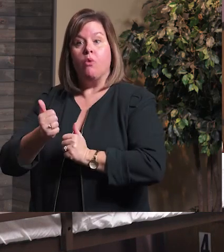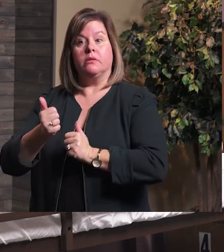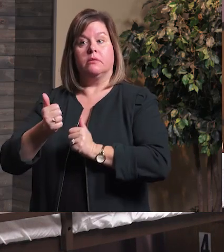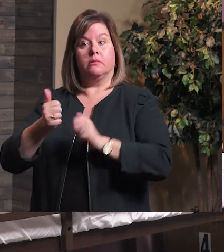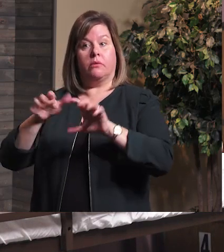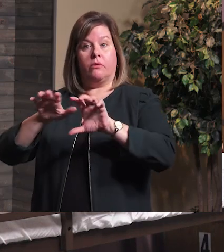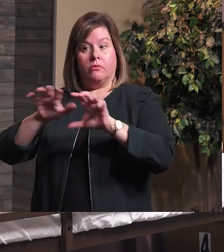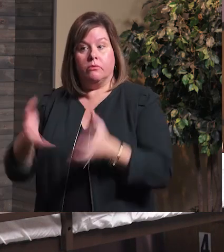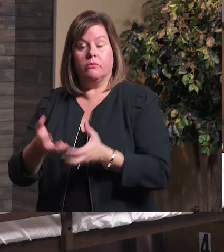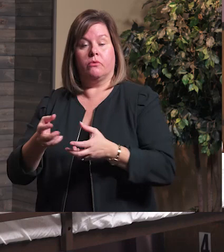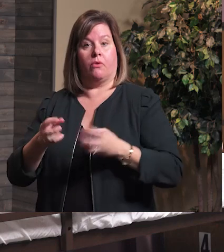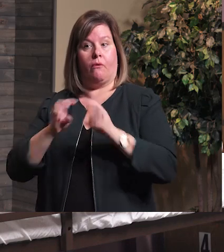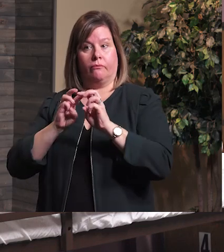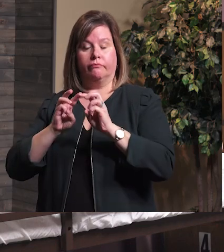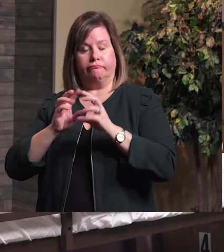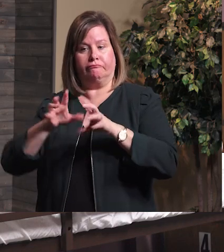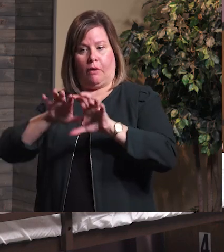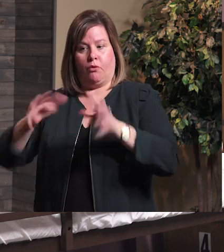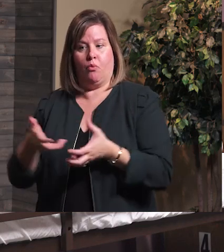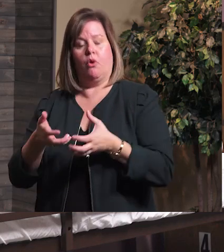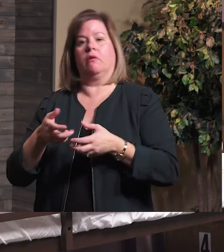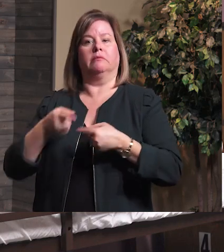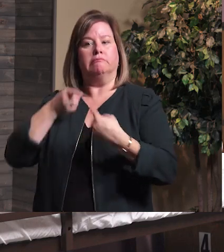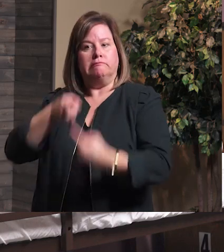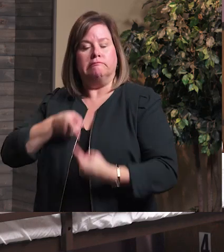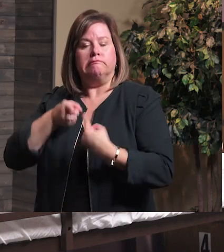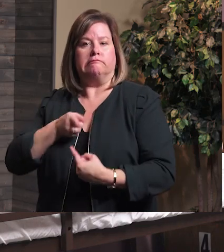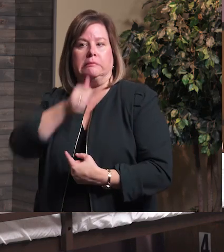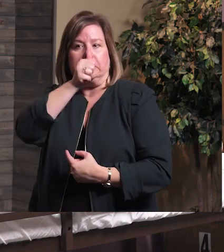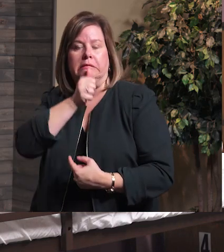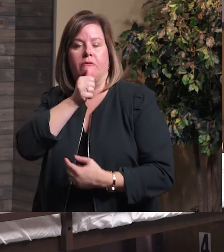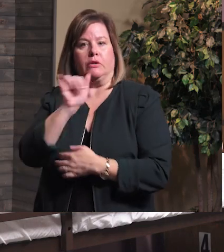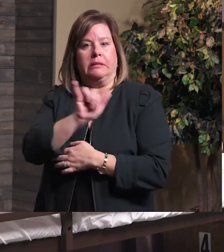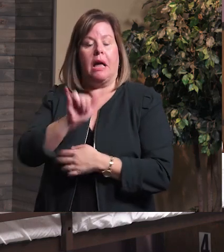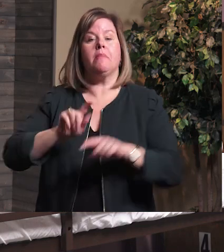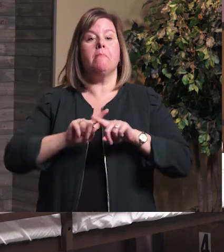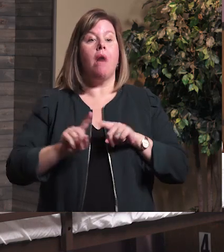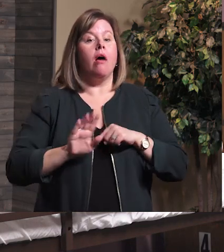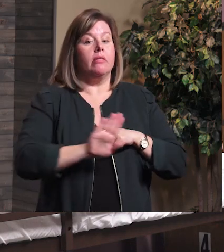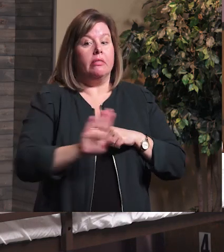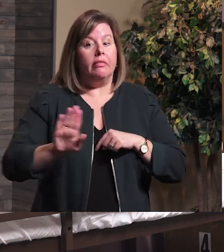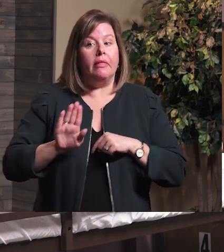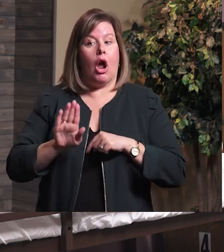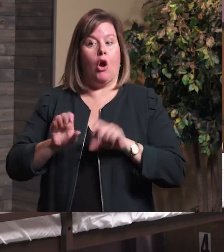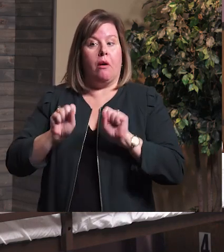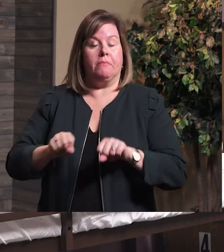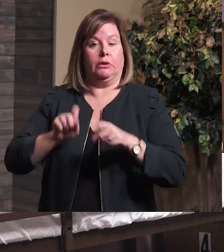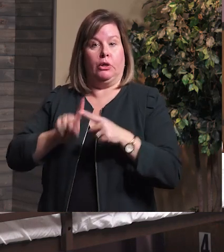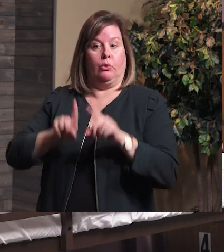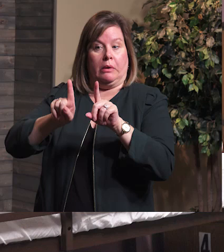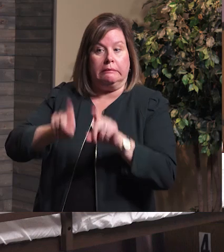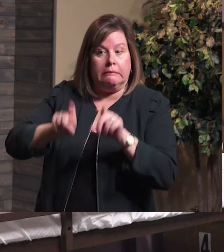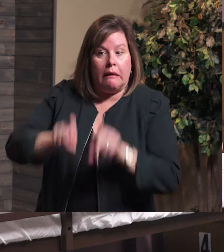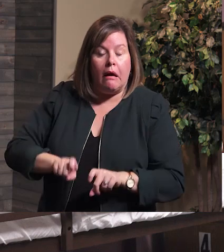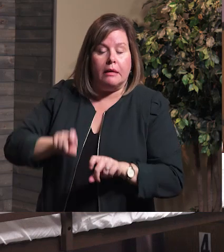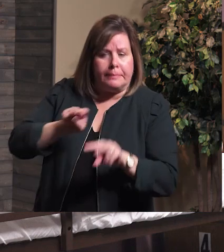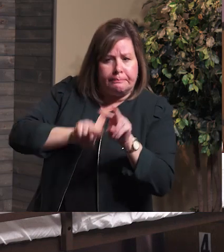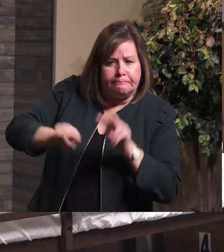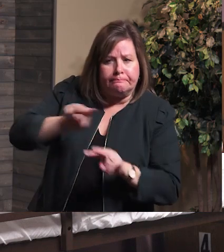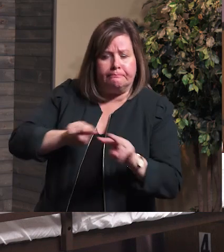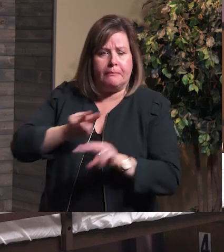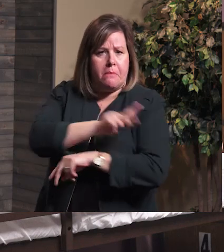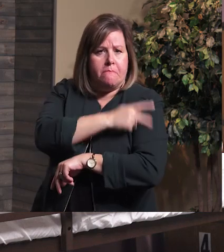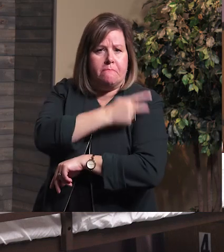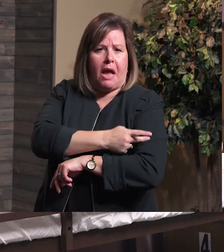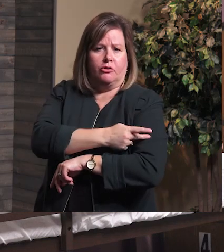suffering just the same as we are in the Western countries, but their surveillance systems are far less